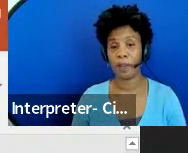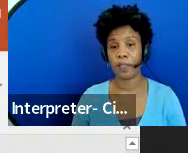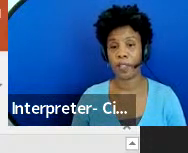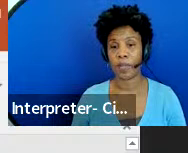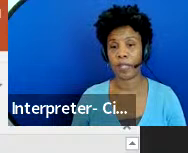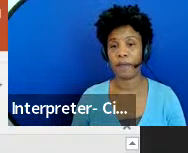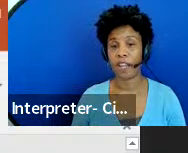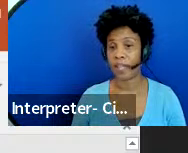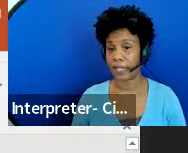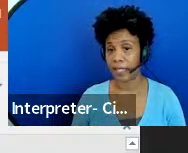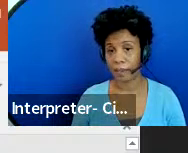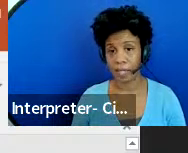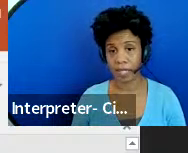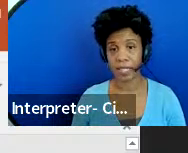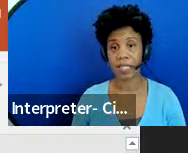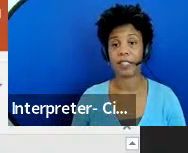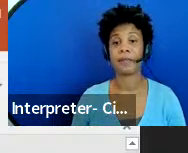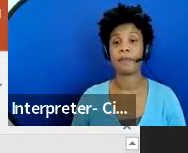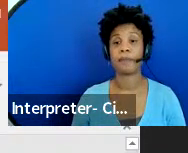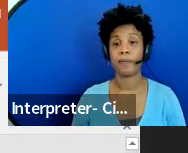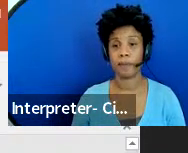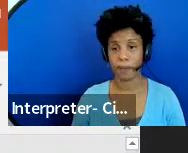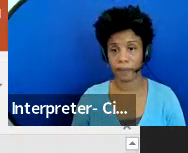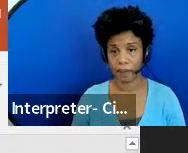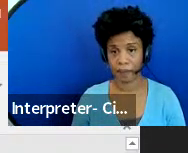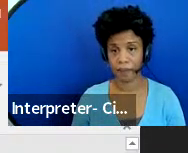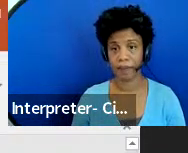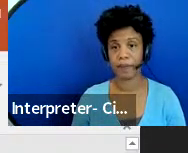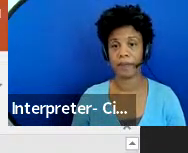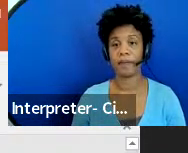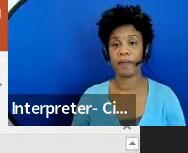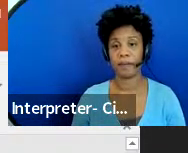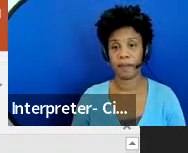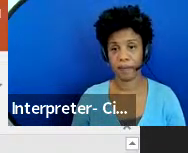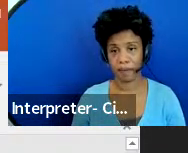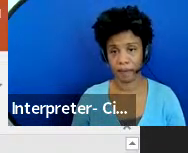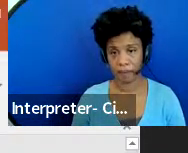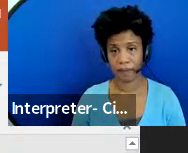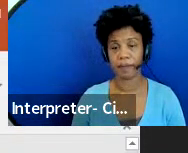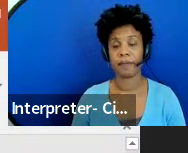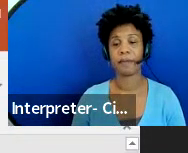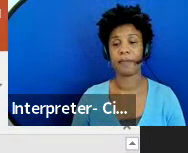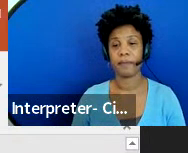for persons with various disabilities.